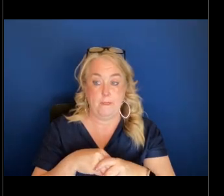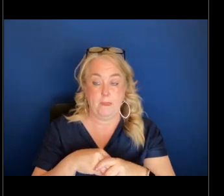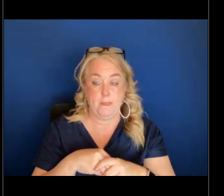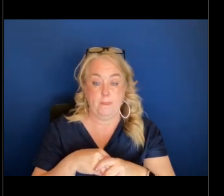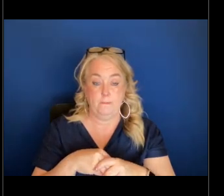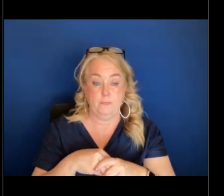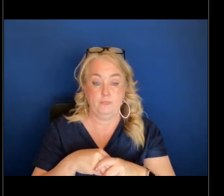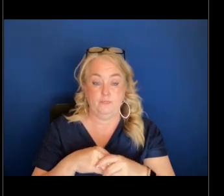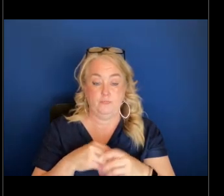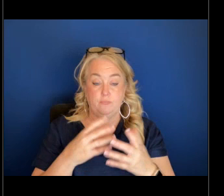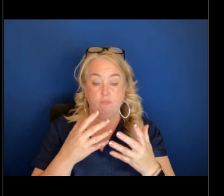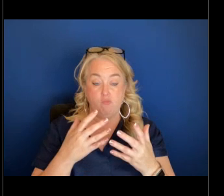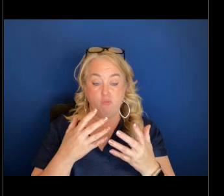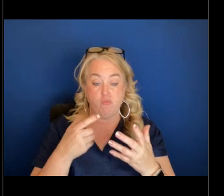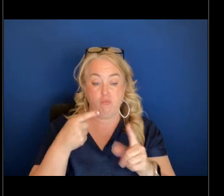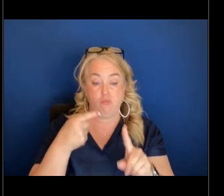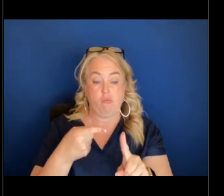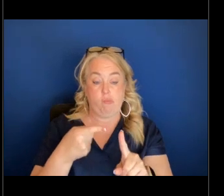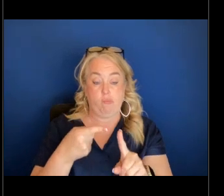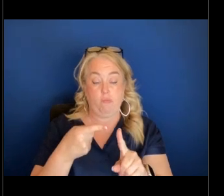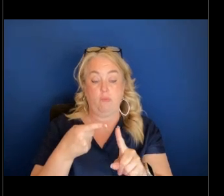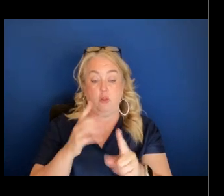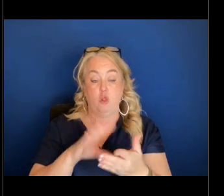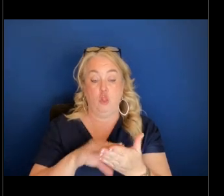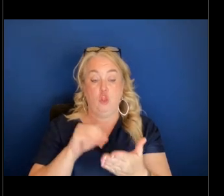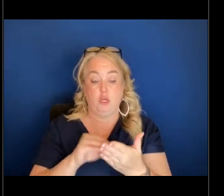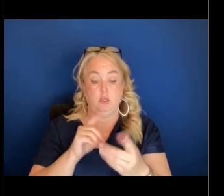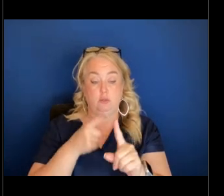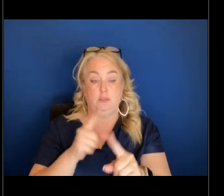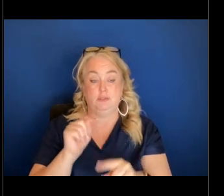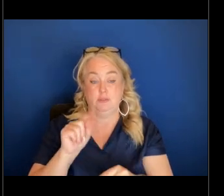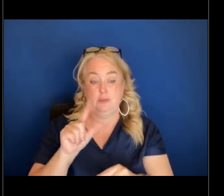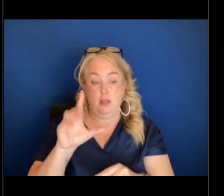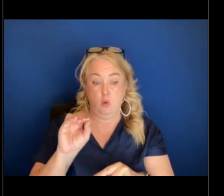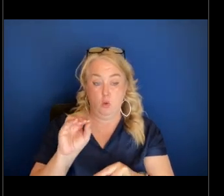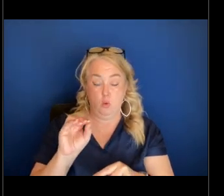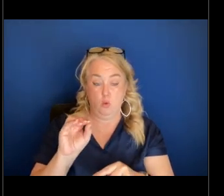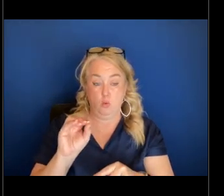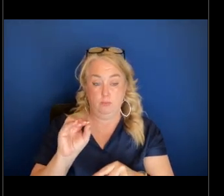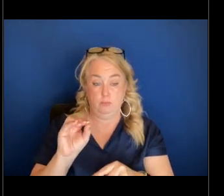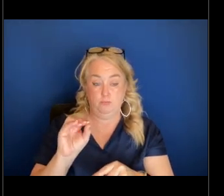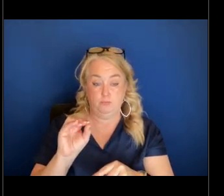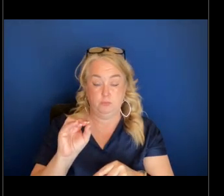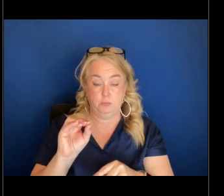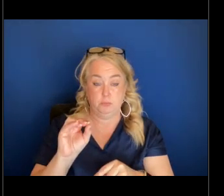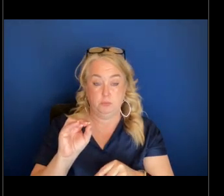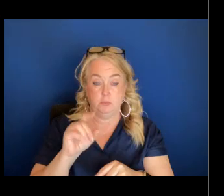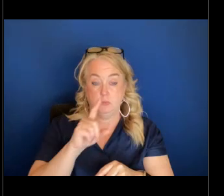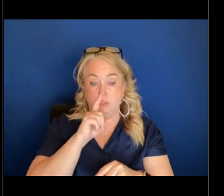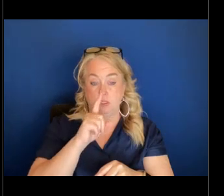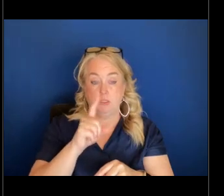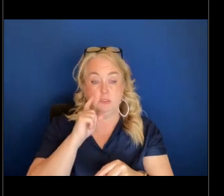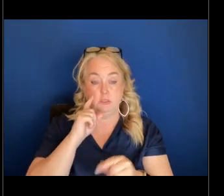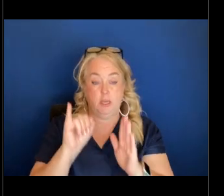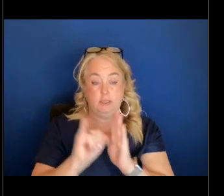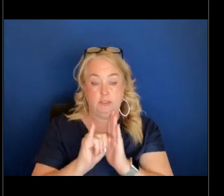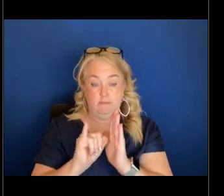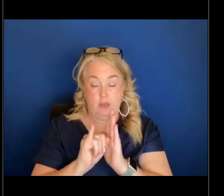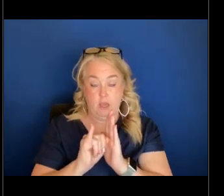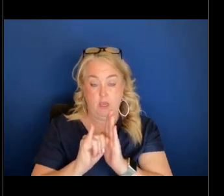Our terminal learning objective, or TLO, is to identify